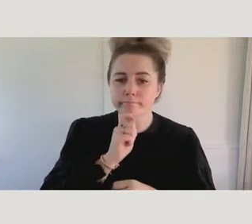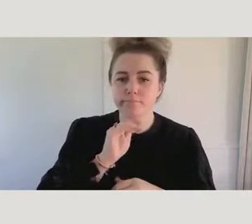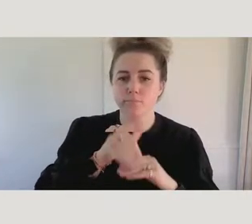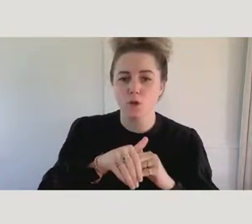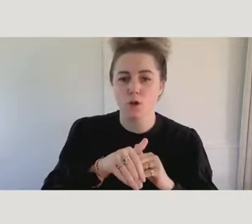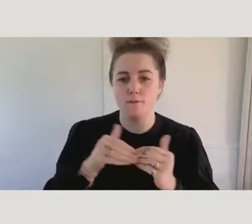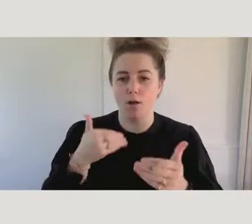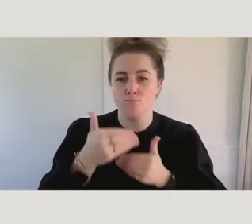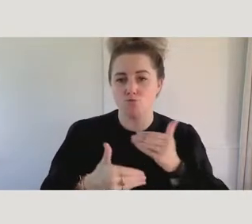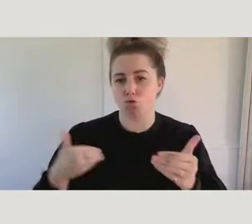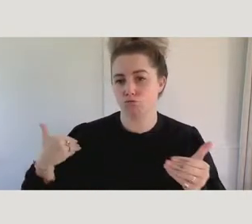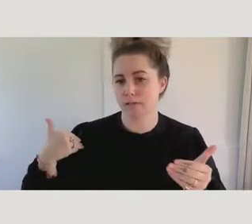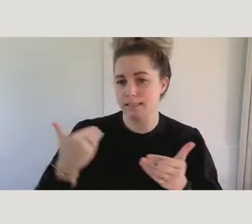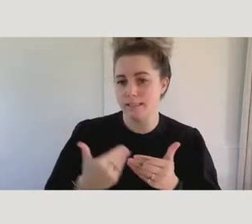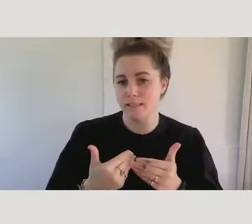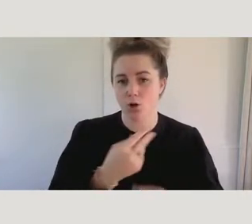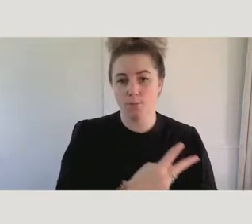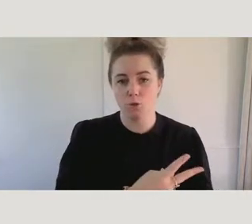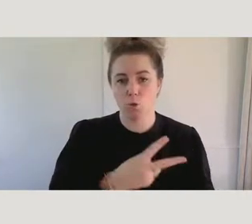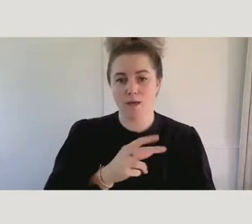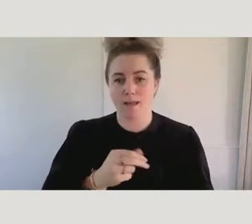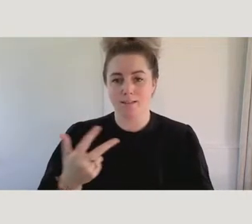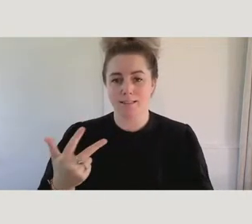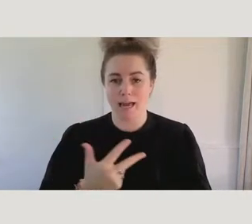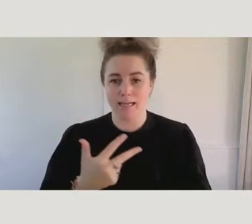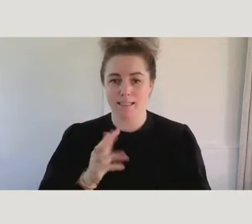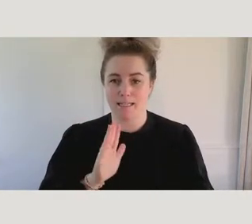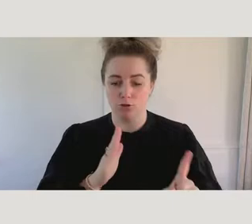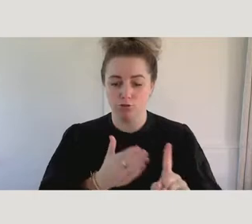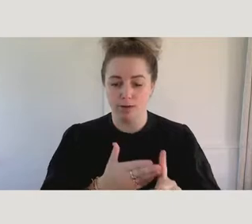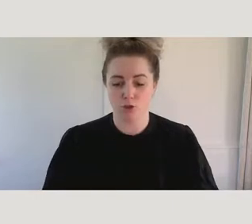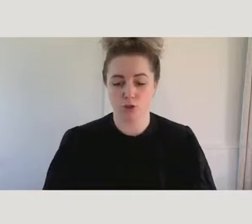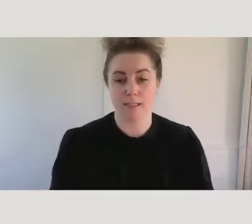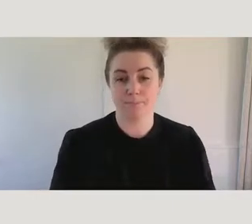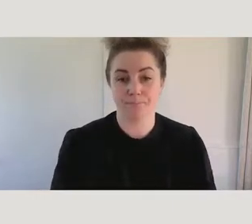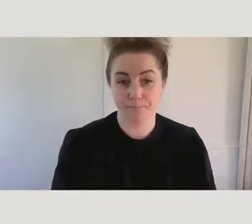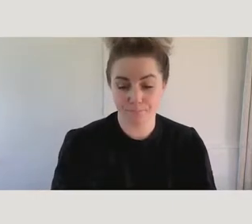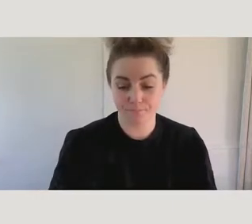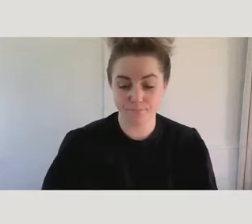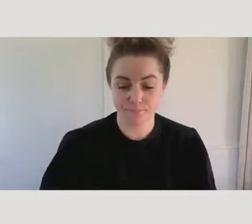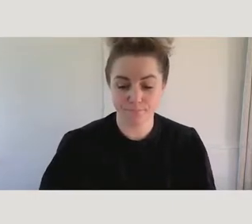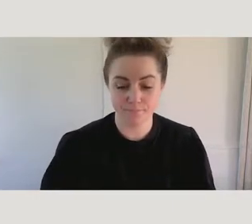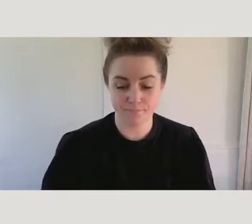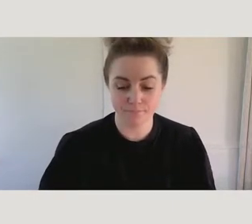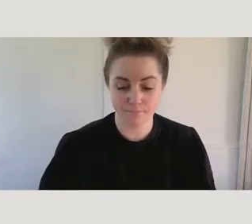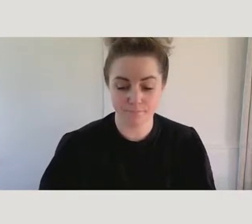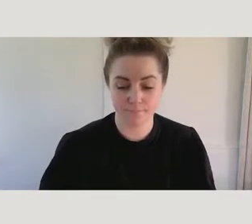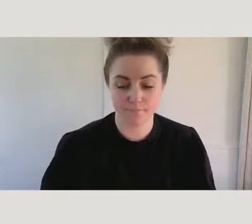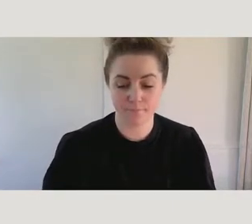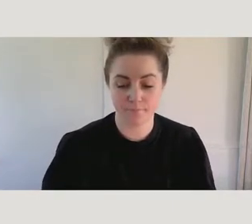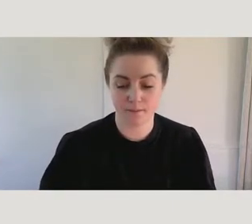that's been made on the 2018 strategy so India